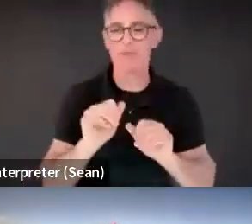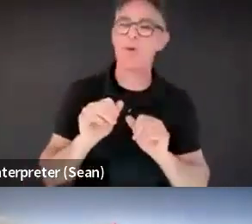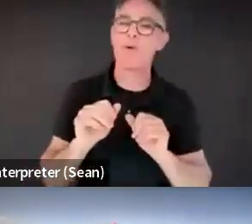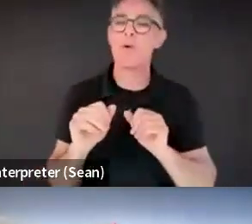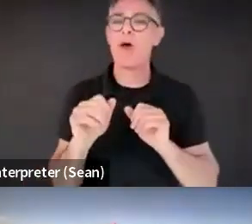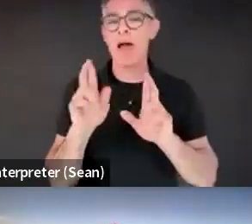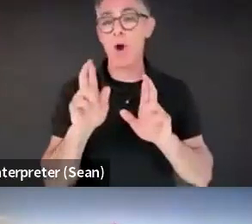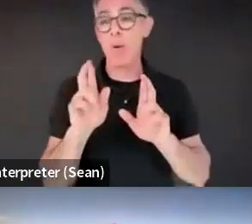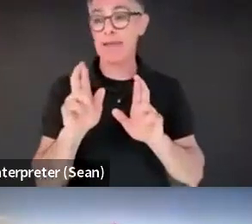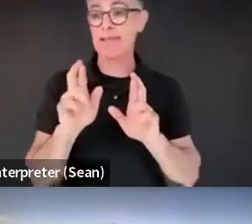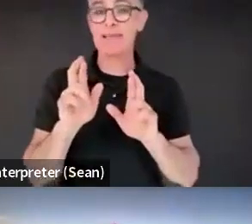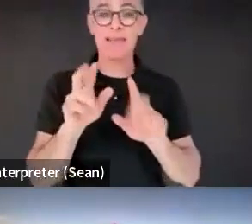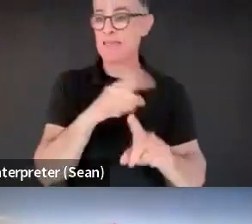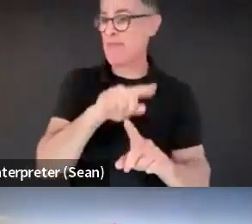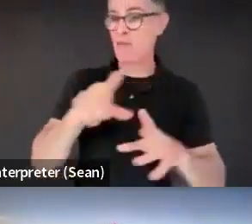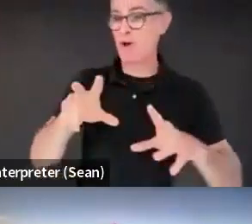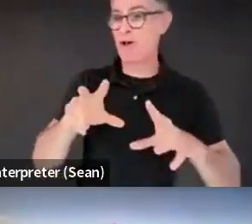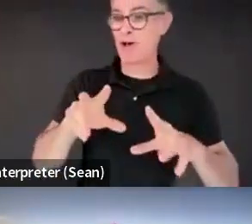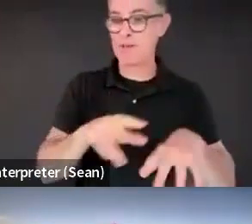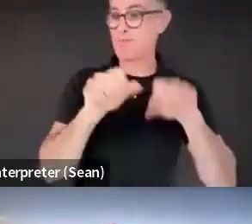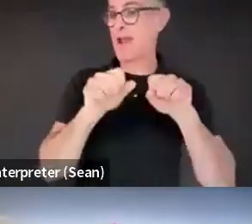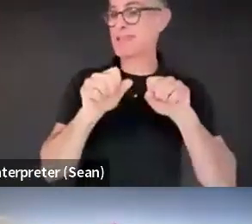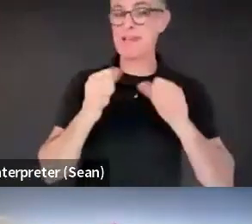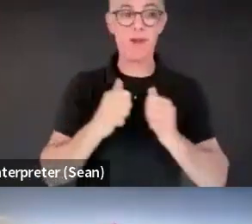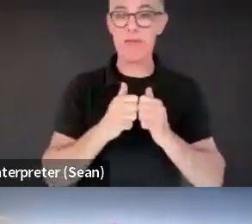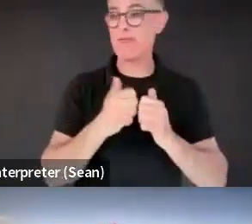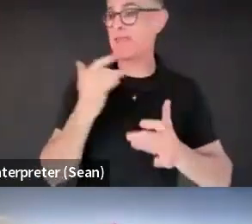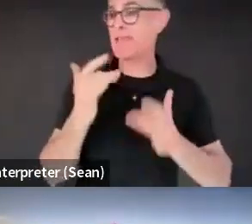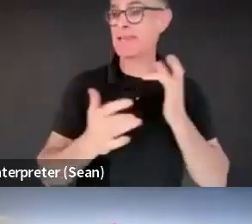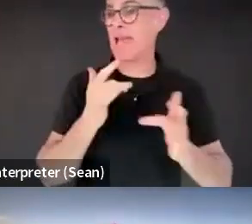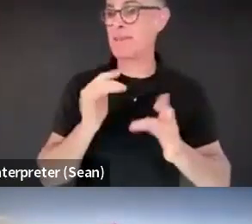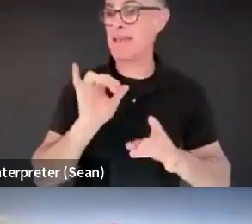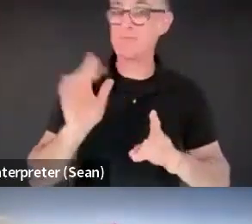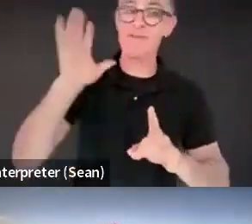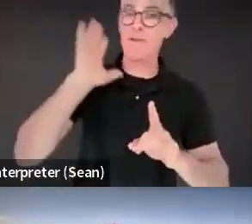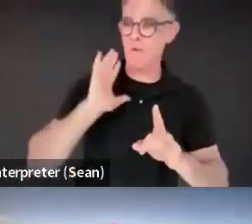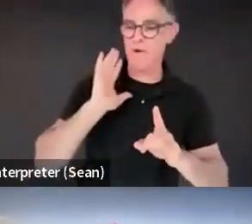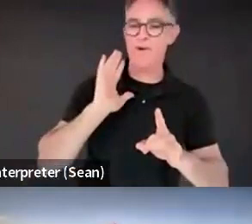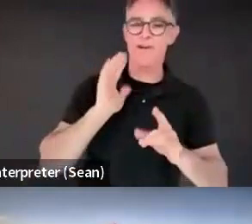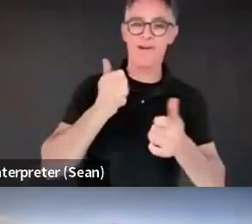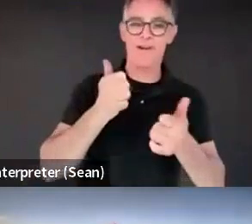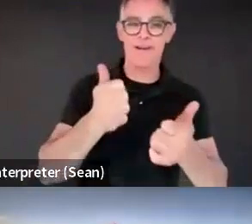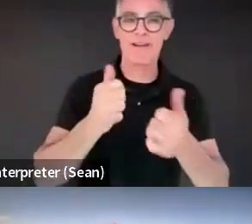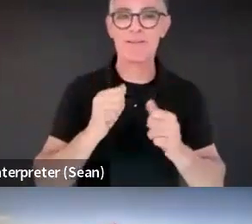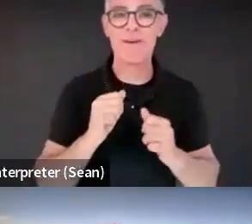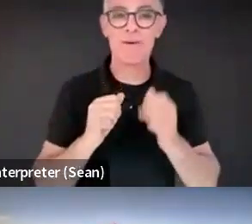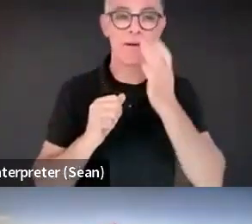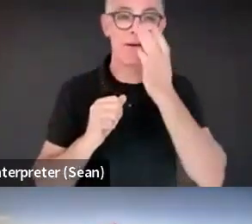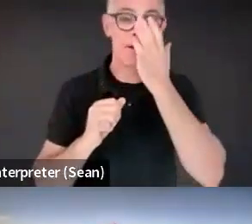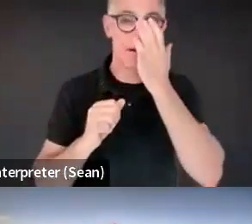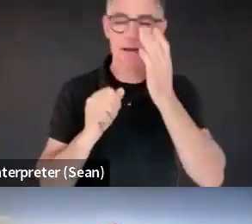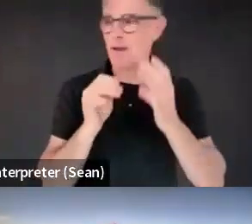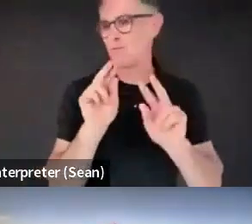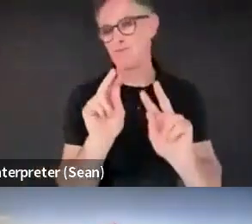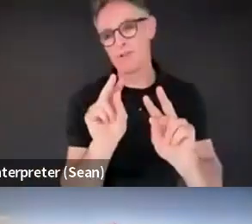again, they will embrace it with the excitement that we all had when we were receiving it. And so we'll look